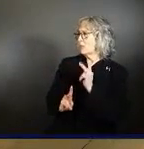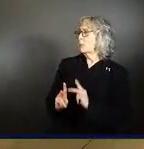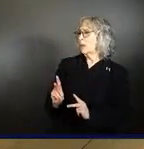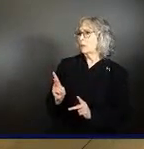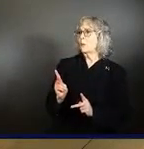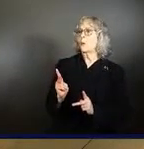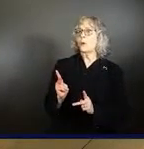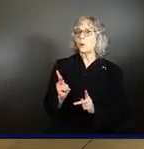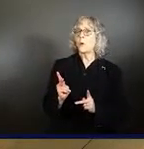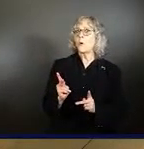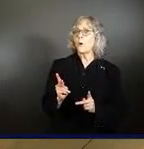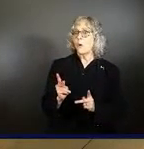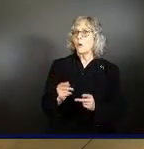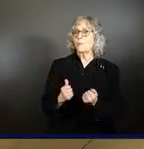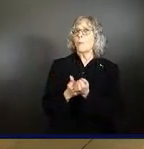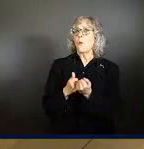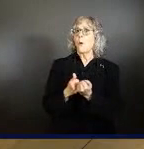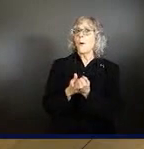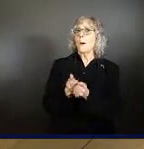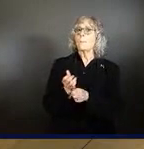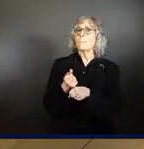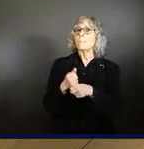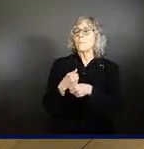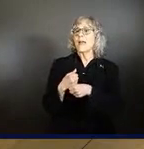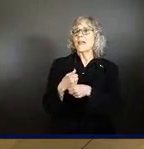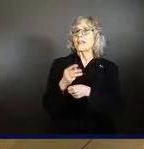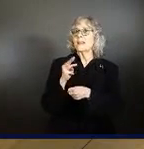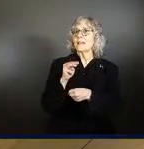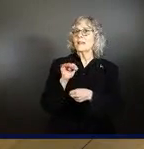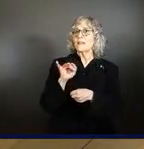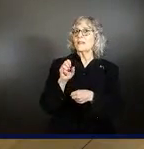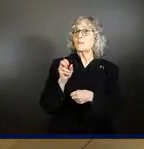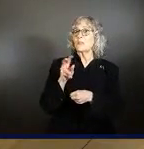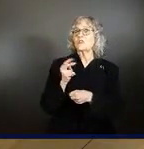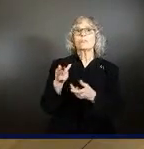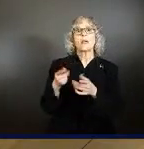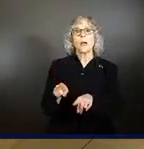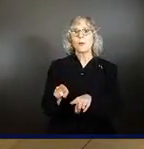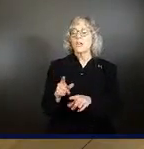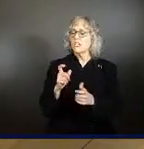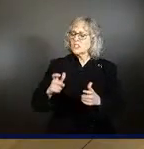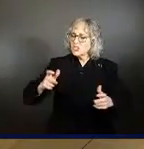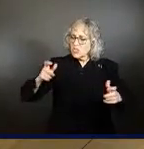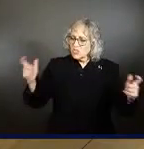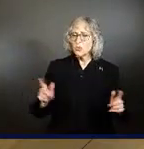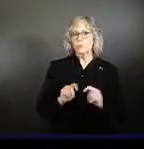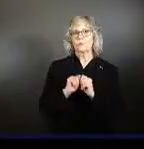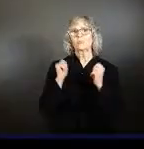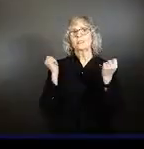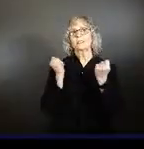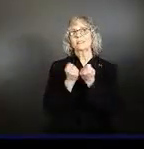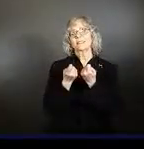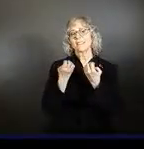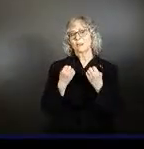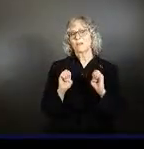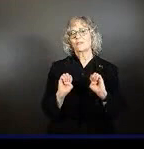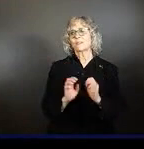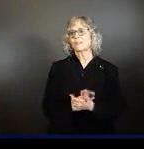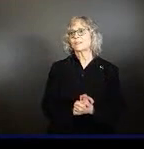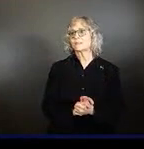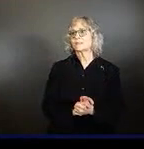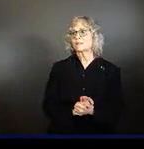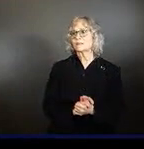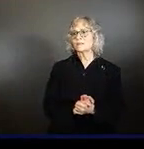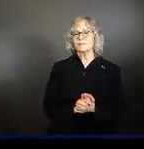this mission happen. So it's a huge team effort, right? Mm-hmm. And